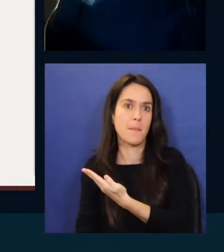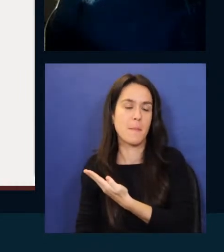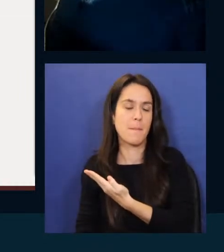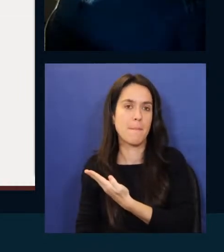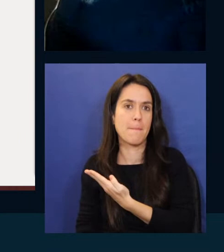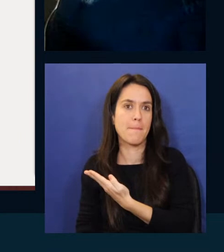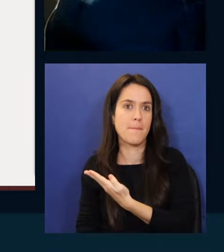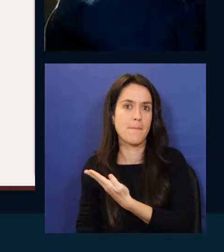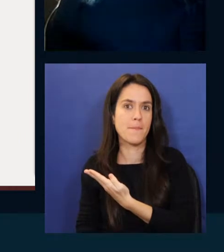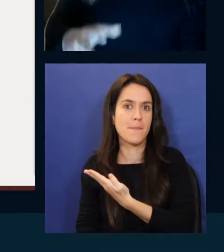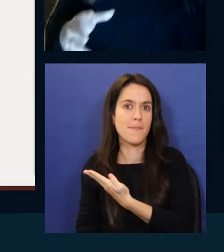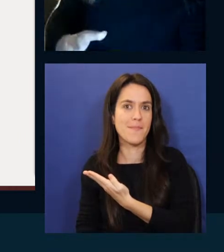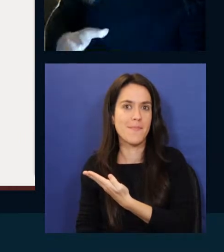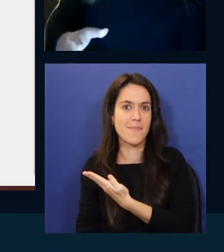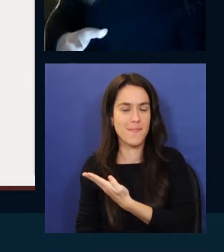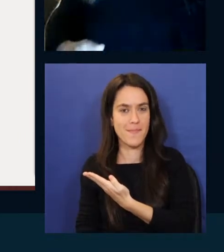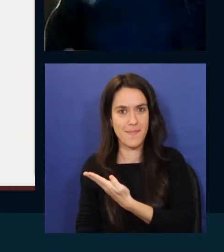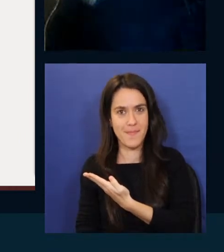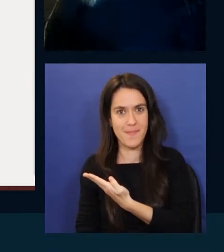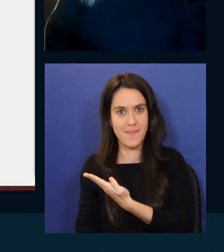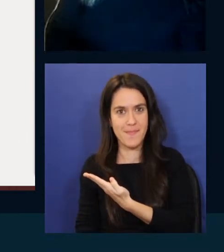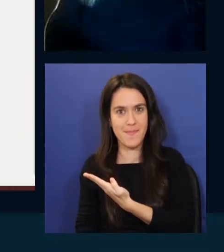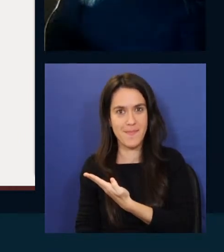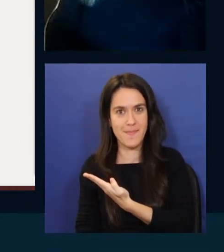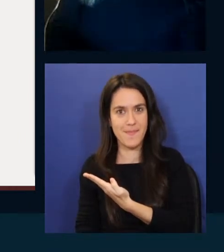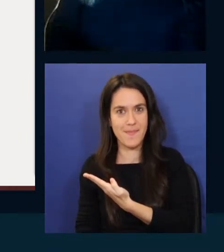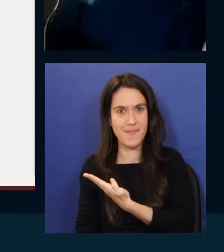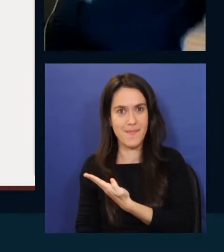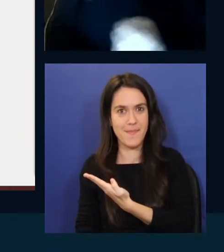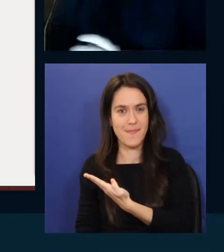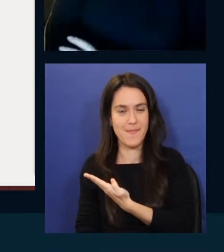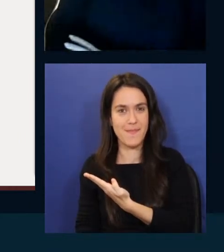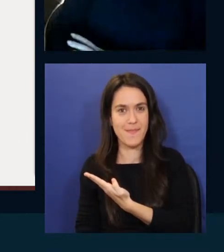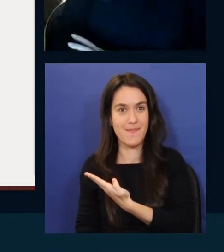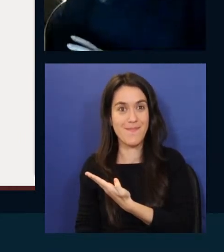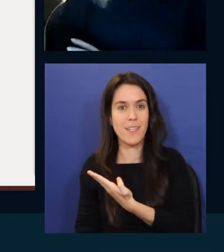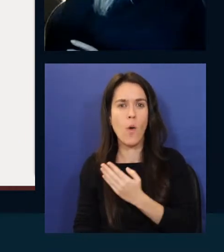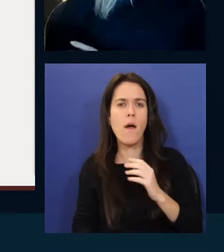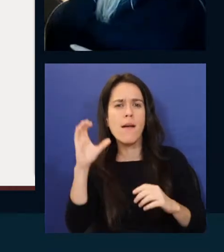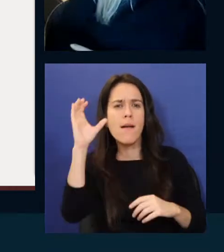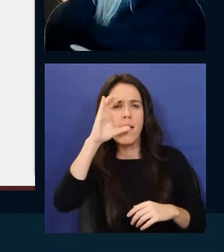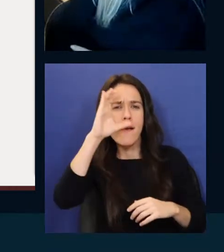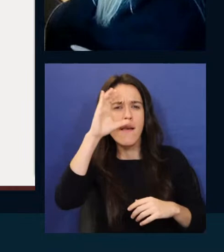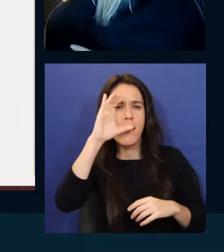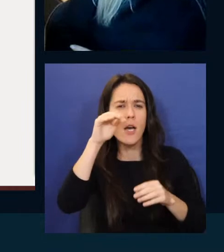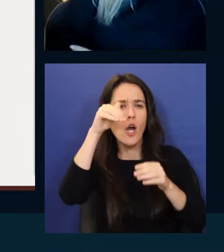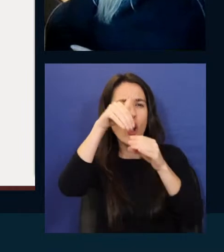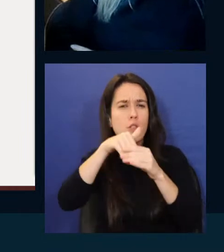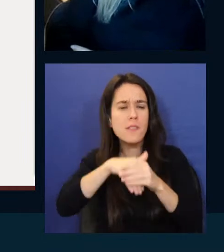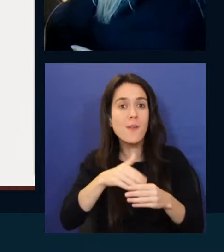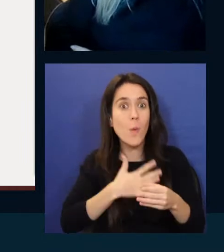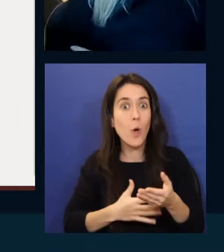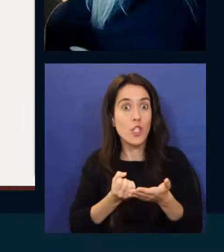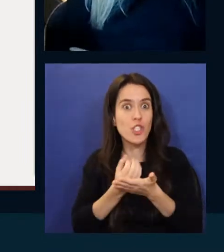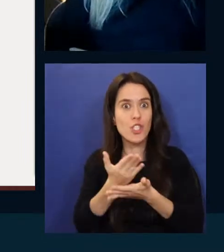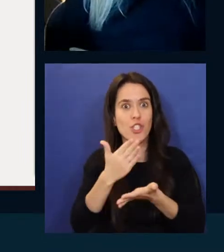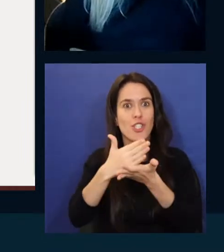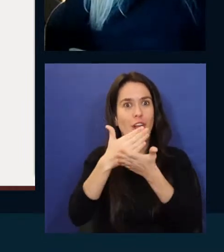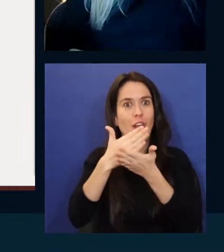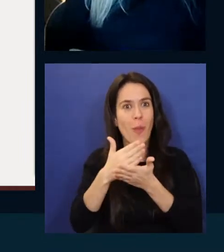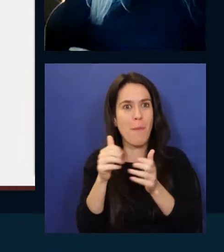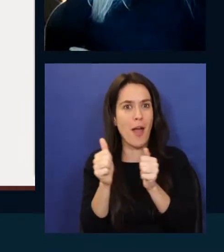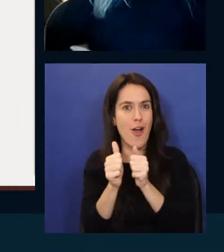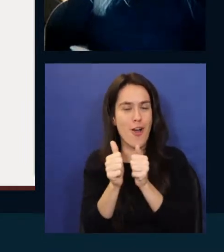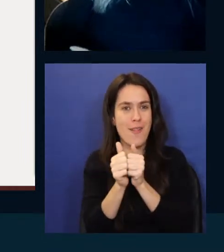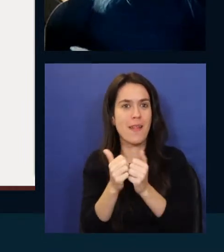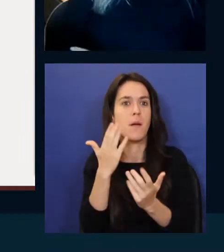But I can directly search and find content that I would like to share with my colleague. For instance, I would like him to go